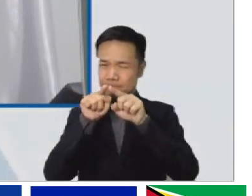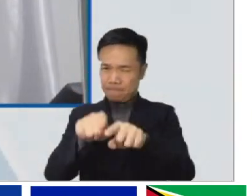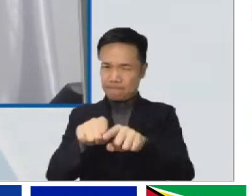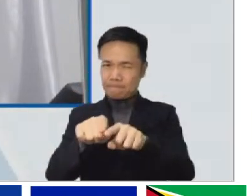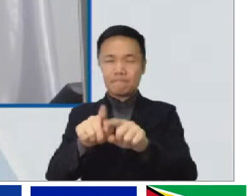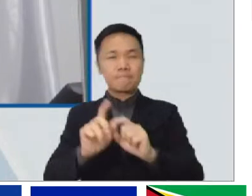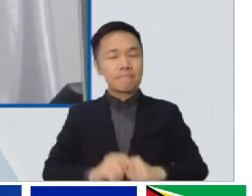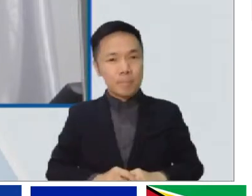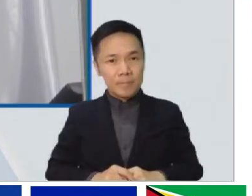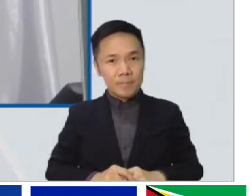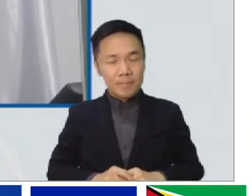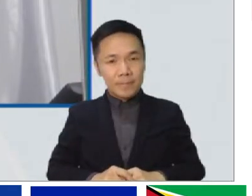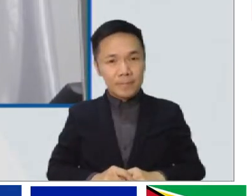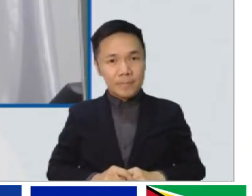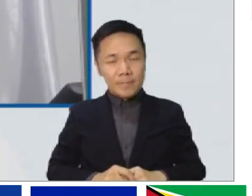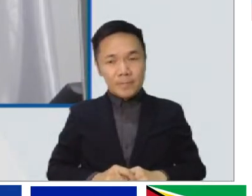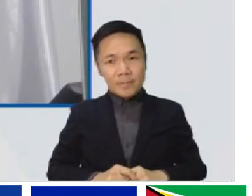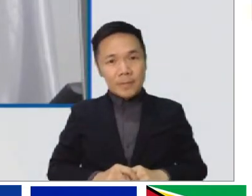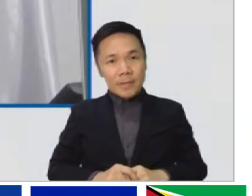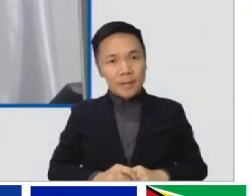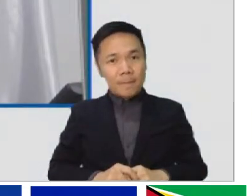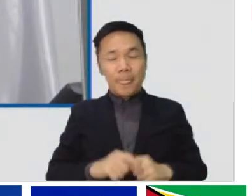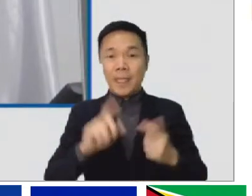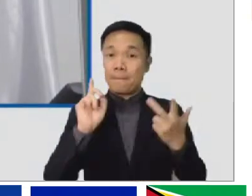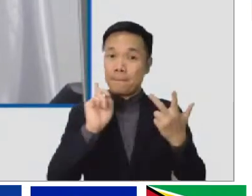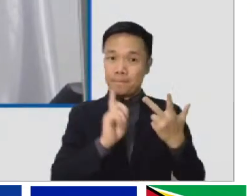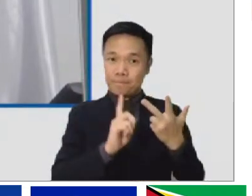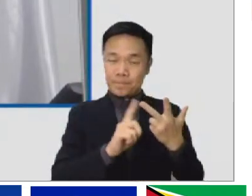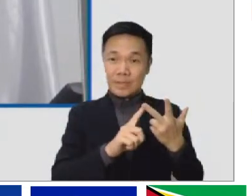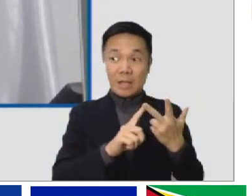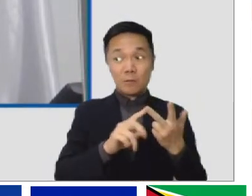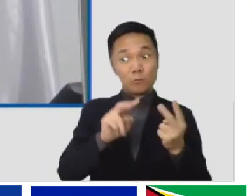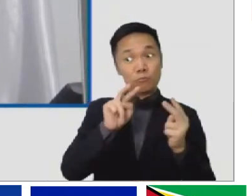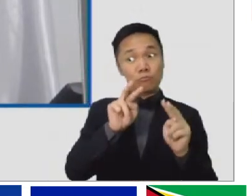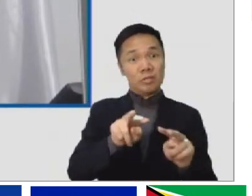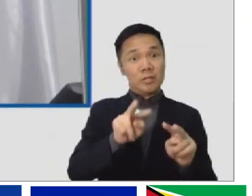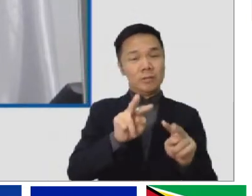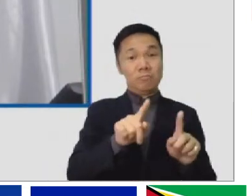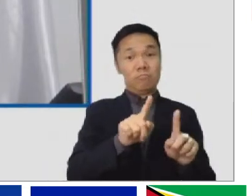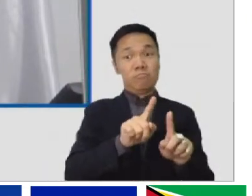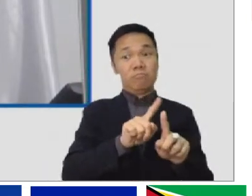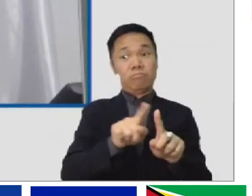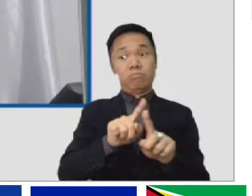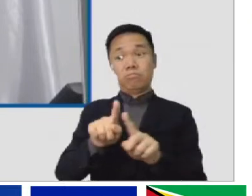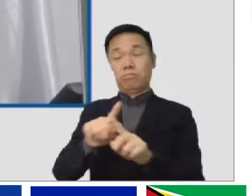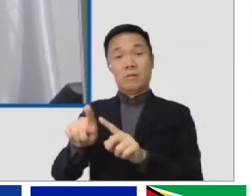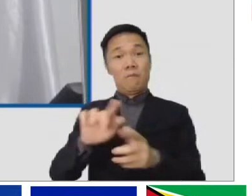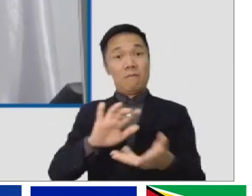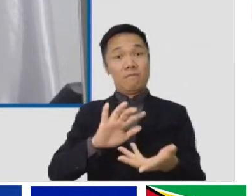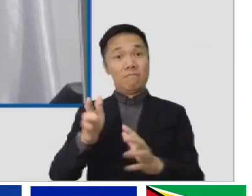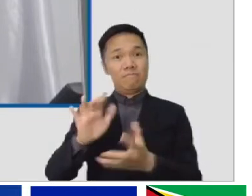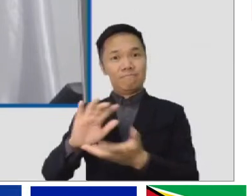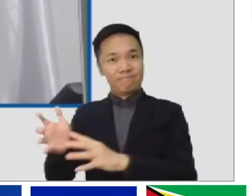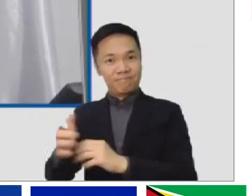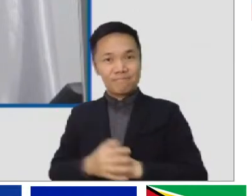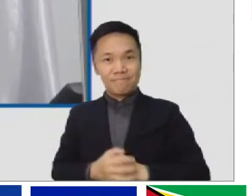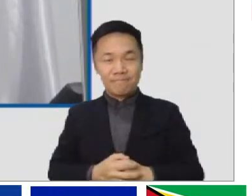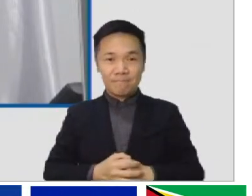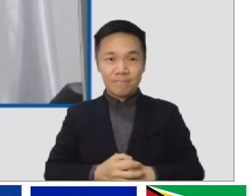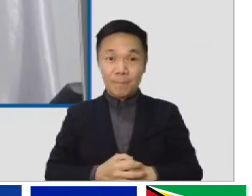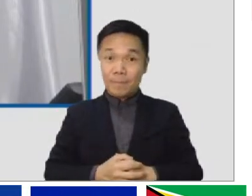characterizing the hazards that we have in our region in order to prepare